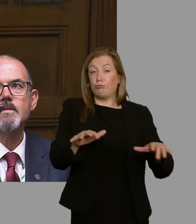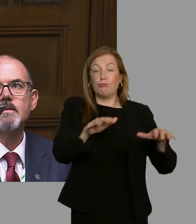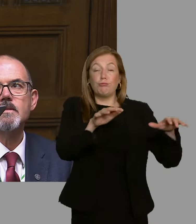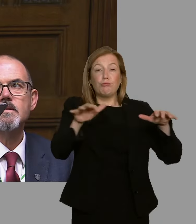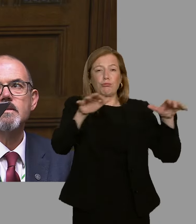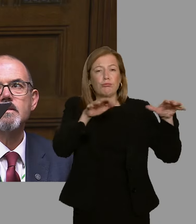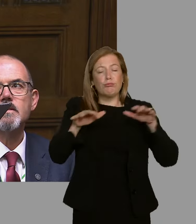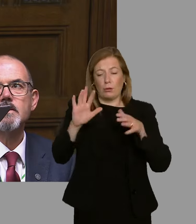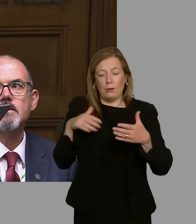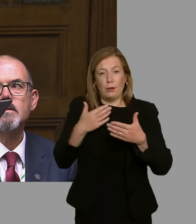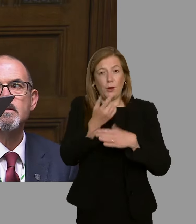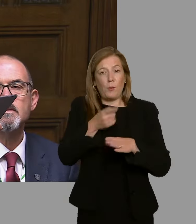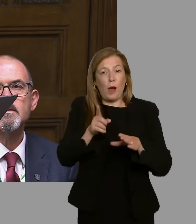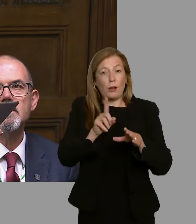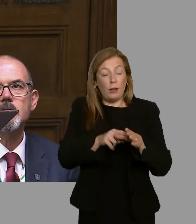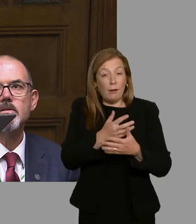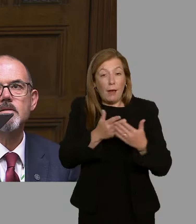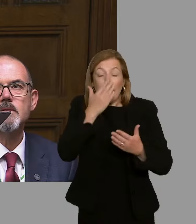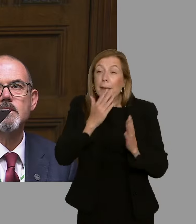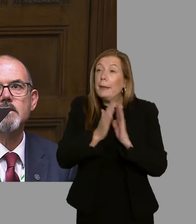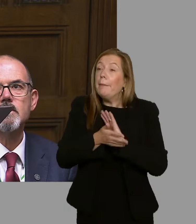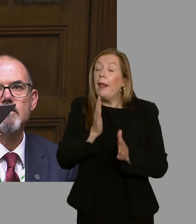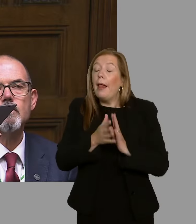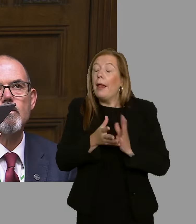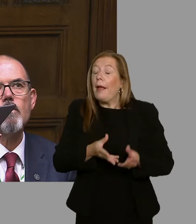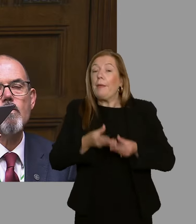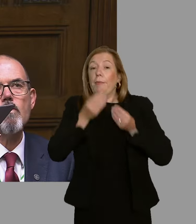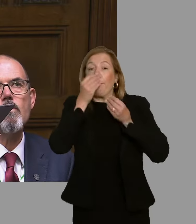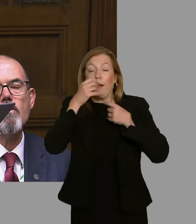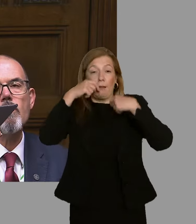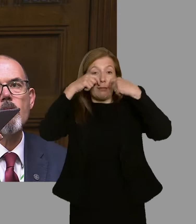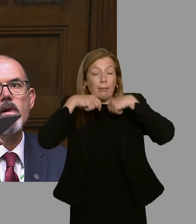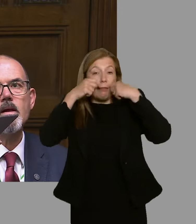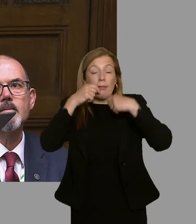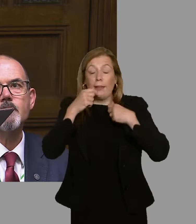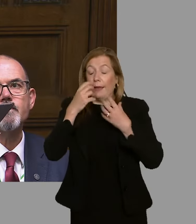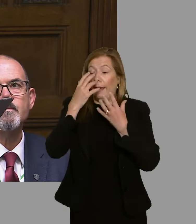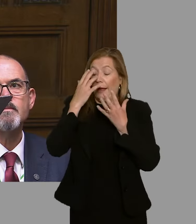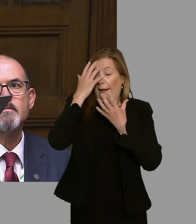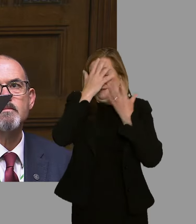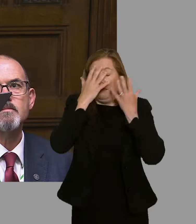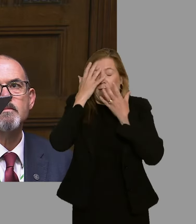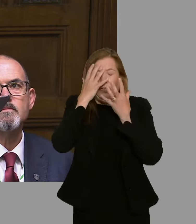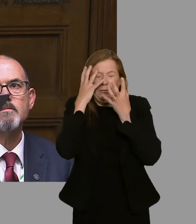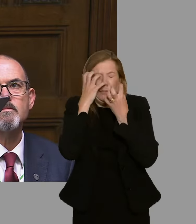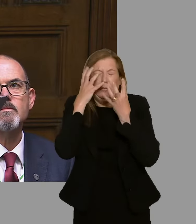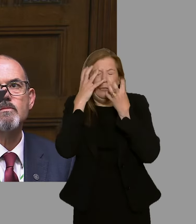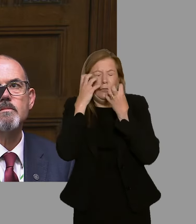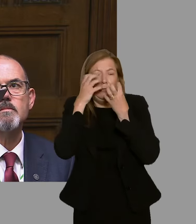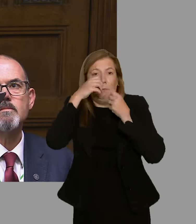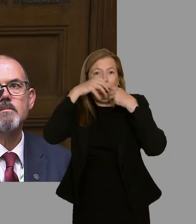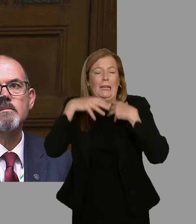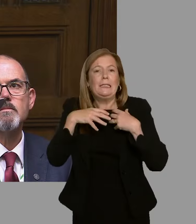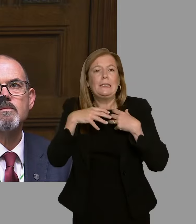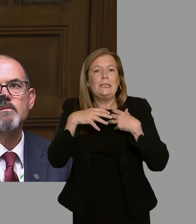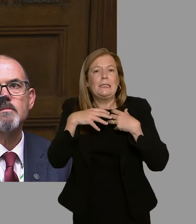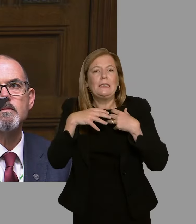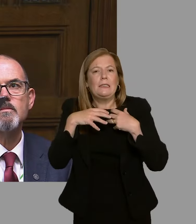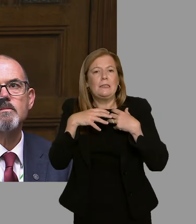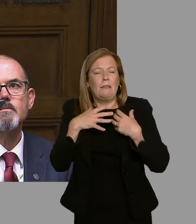headaches, vomiting and breathing problems for my residents. Will the Prime Minister commit to ensure the